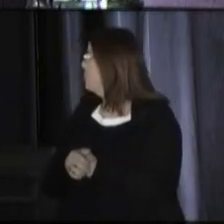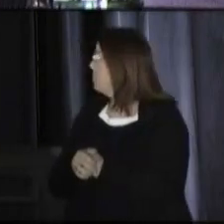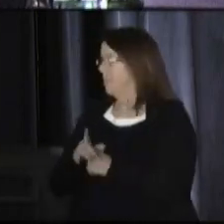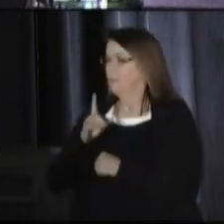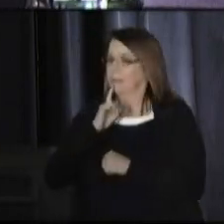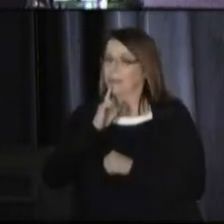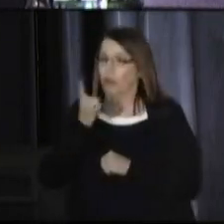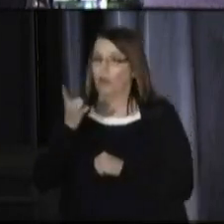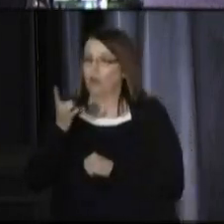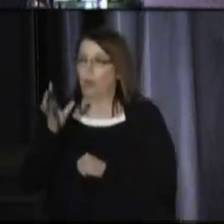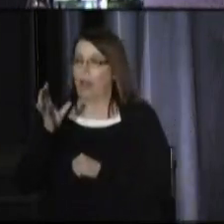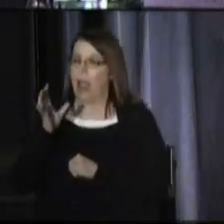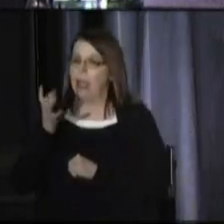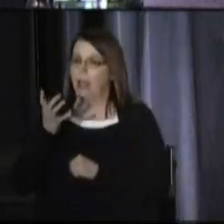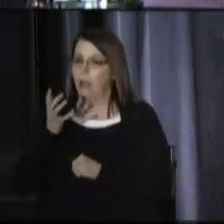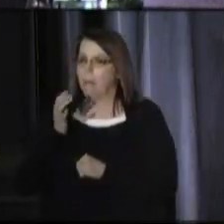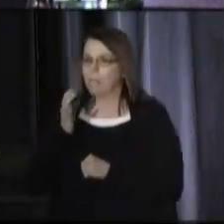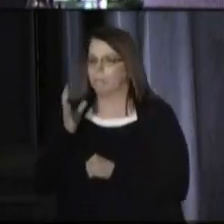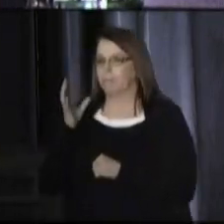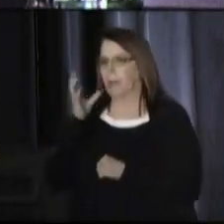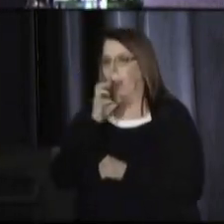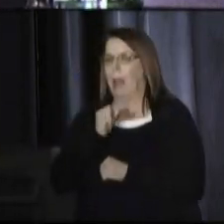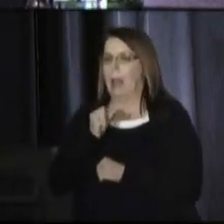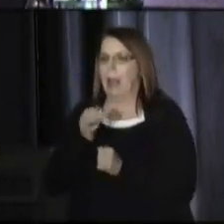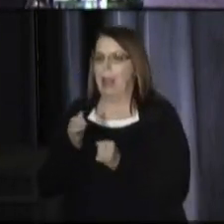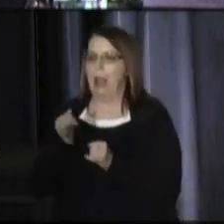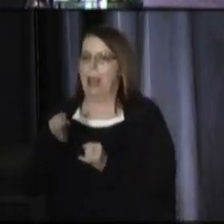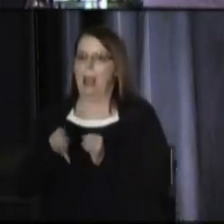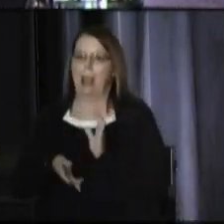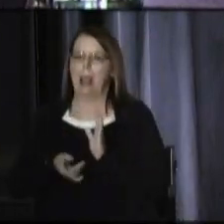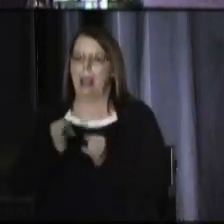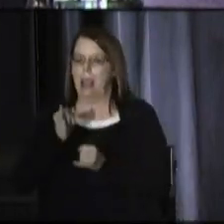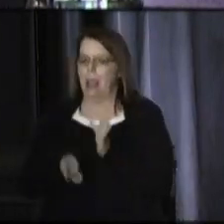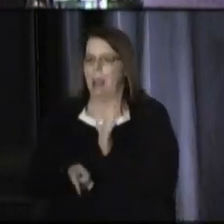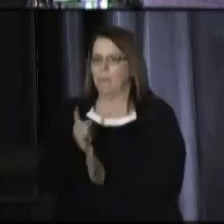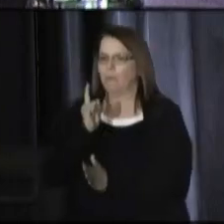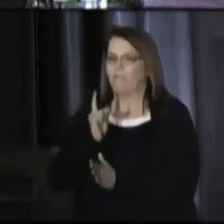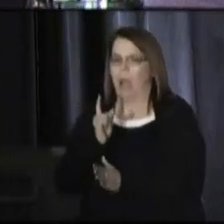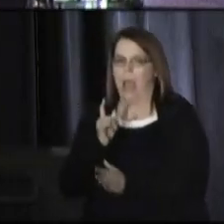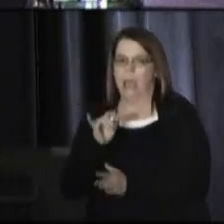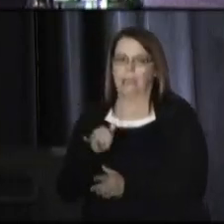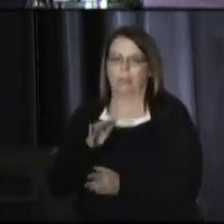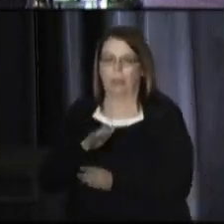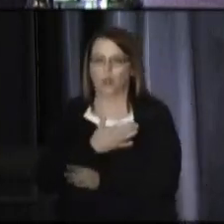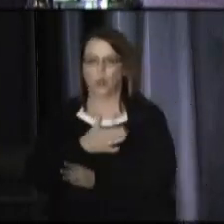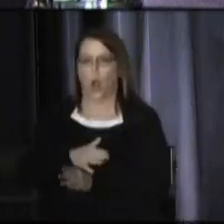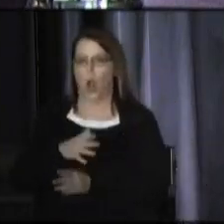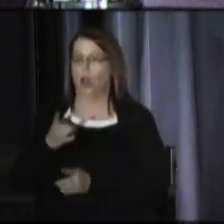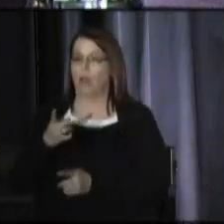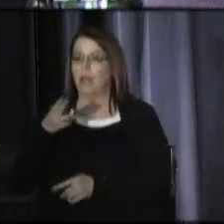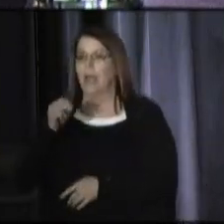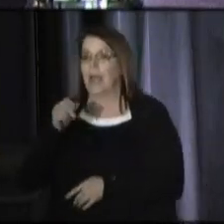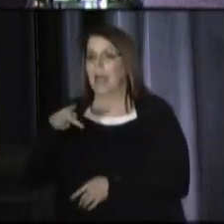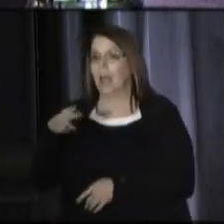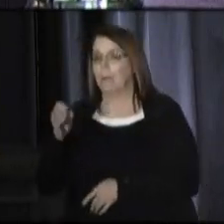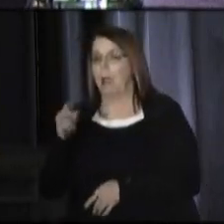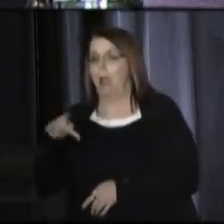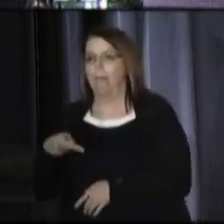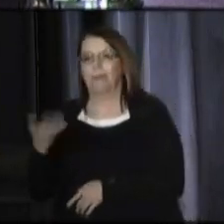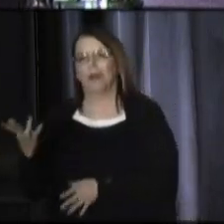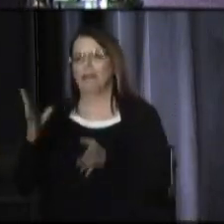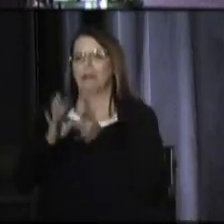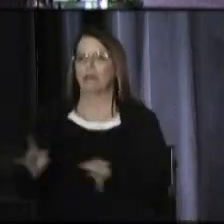something that you've all talked about in your work. And I think for those of us who arise from the margins, who come from